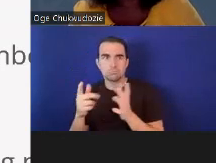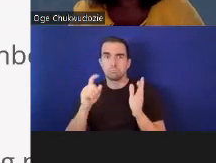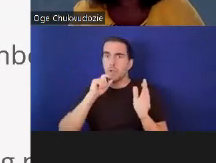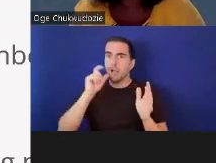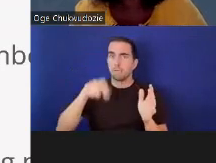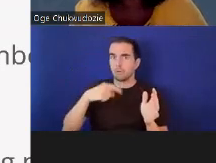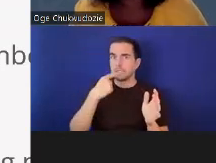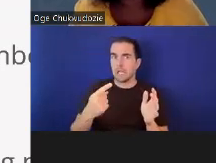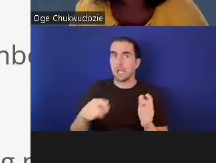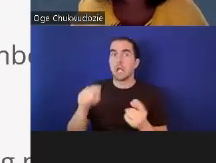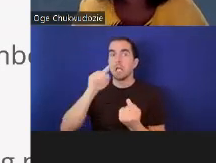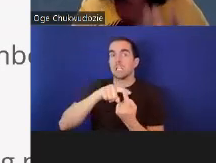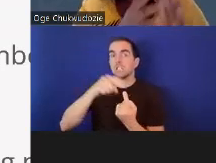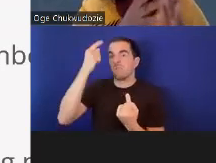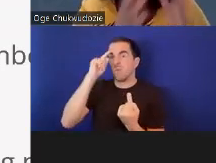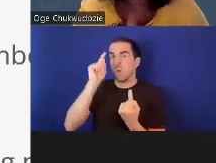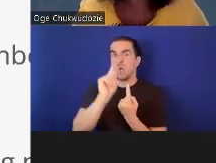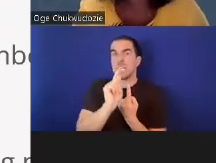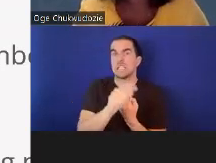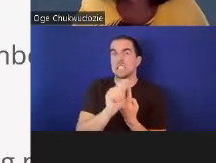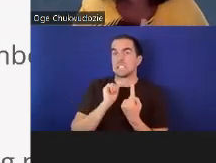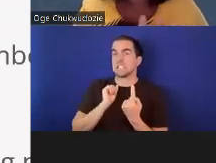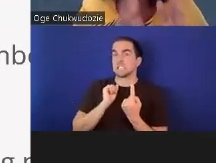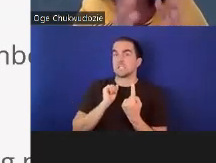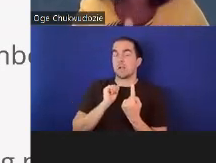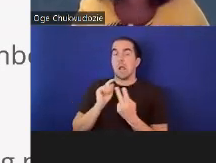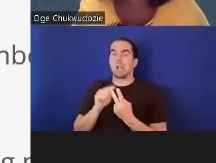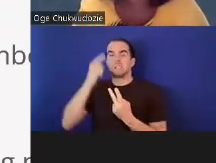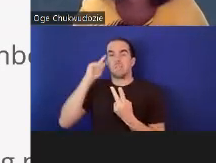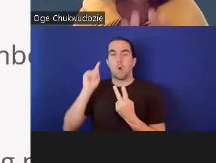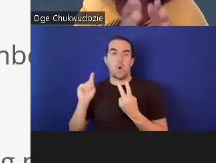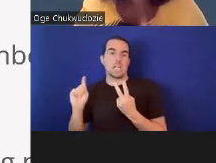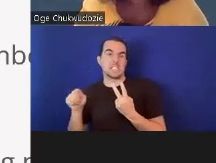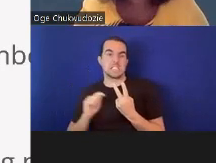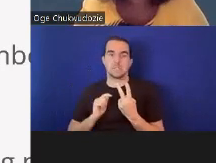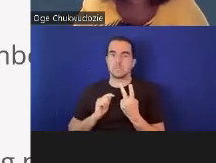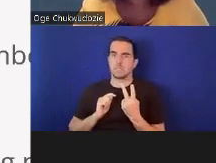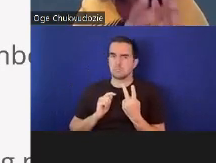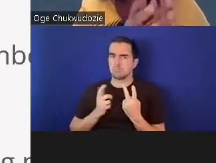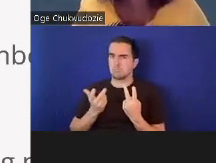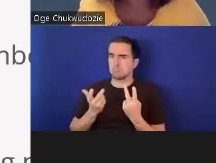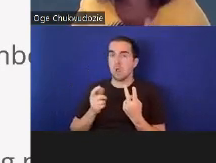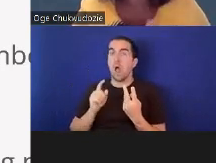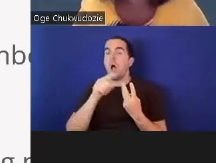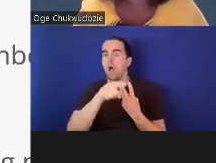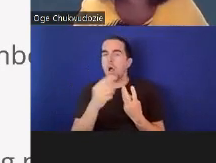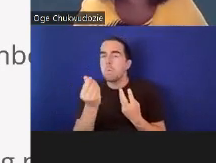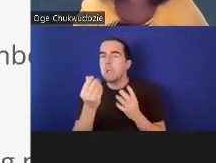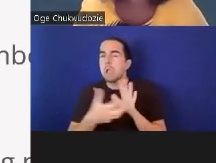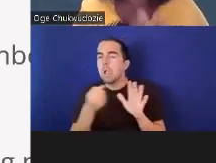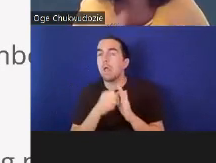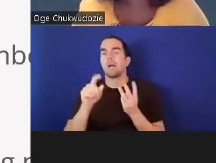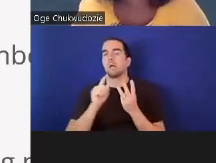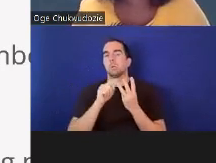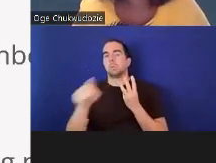the community. But rather, you have a system that people can just walk to you and report anything they have.